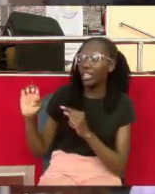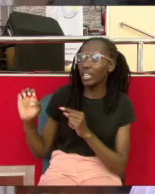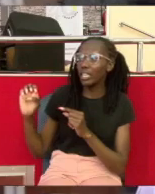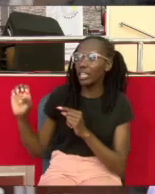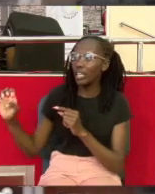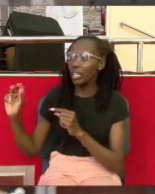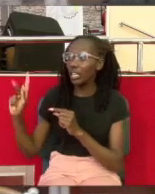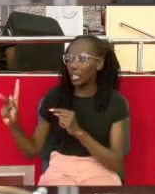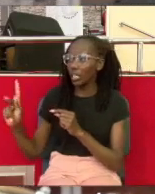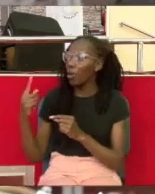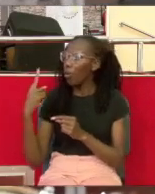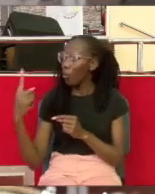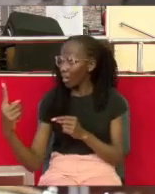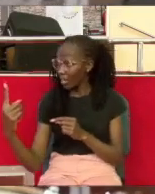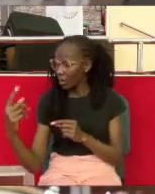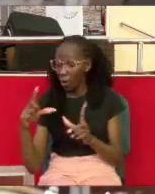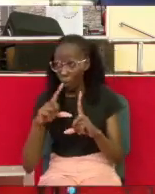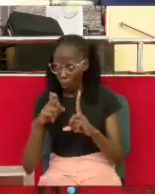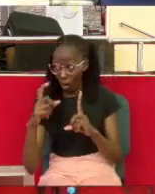many